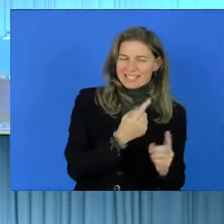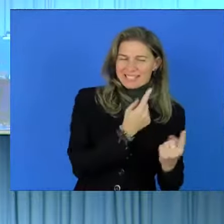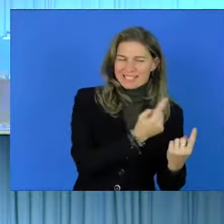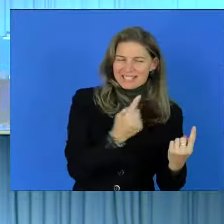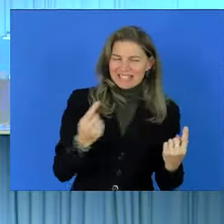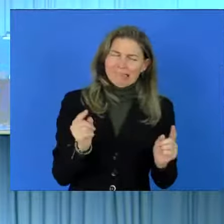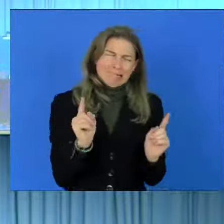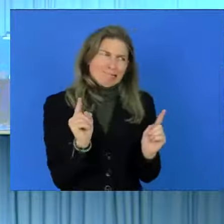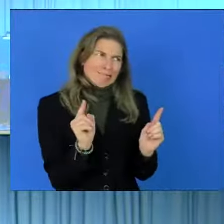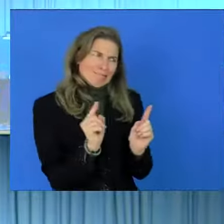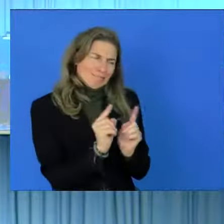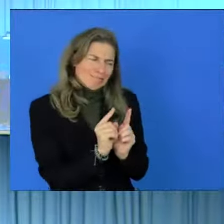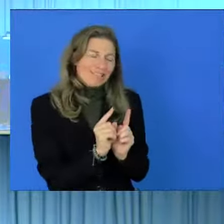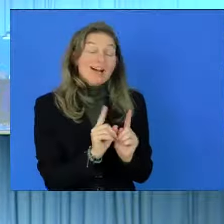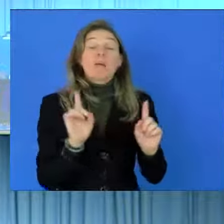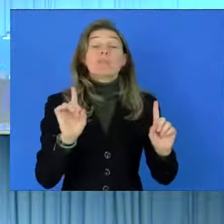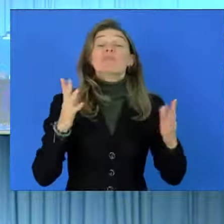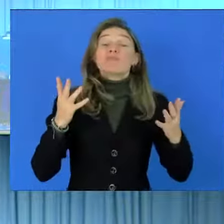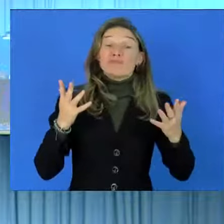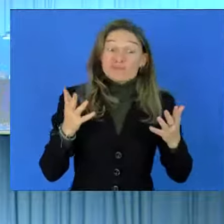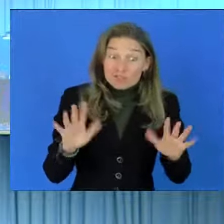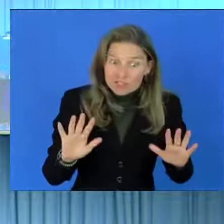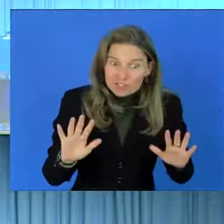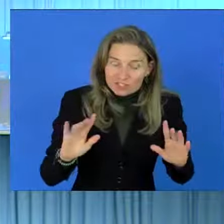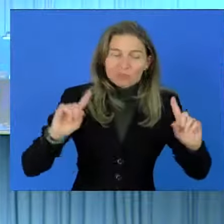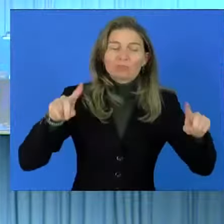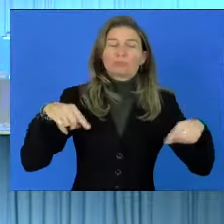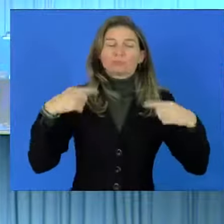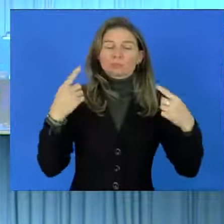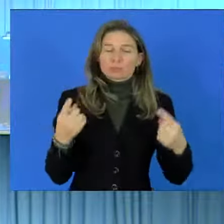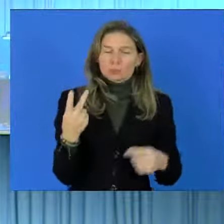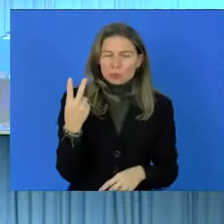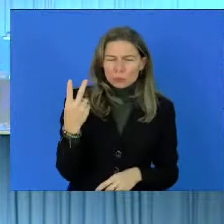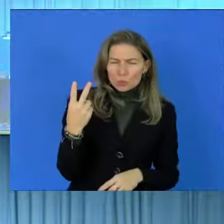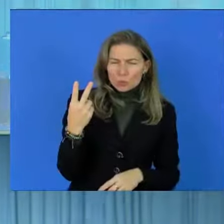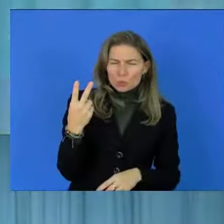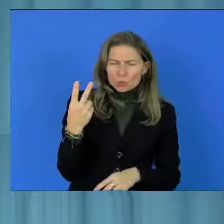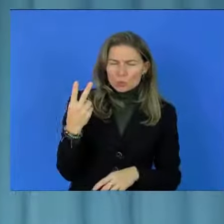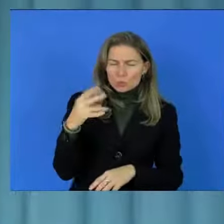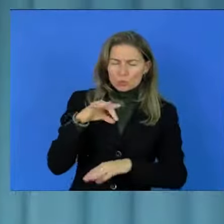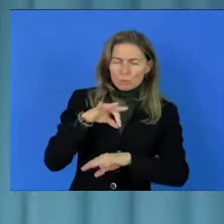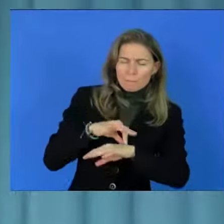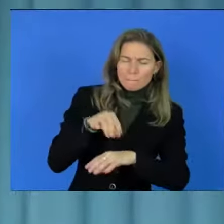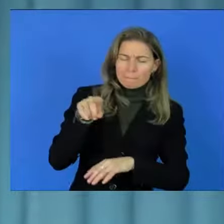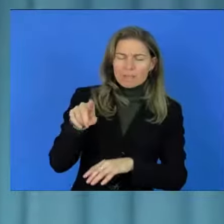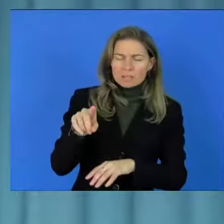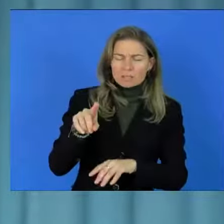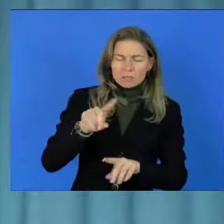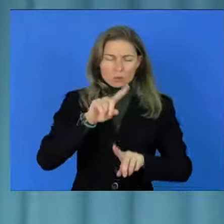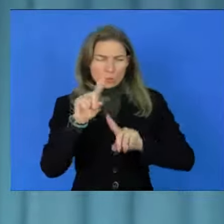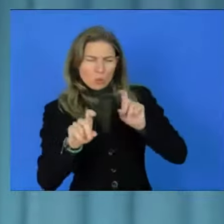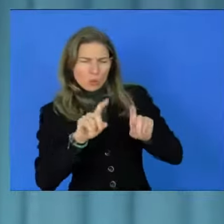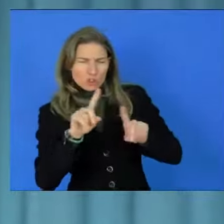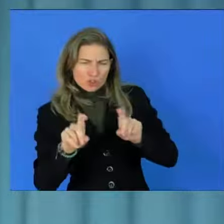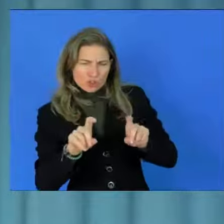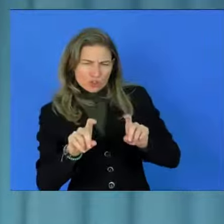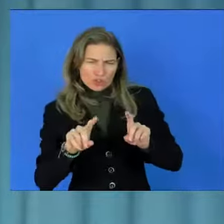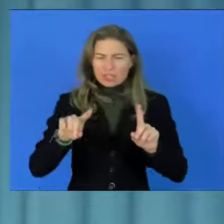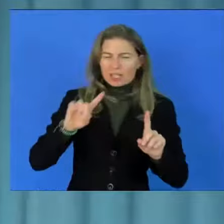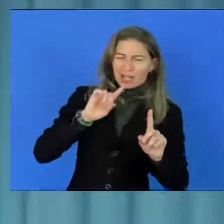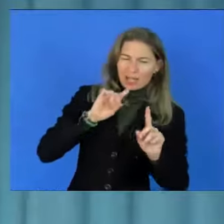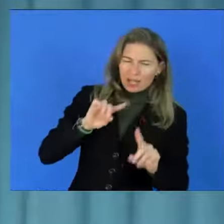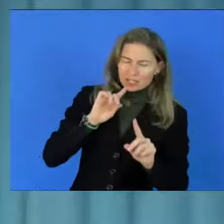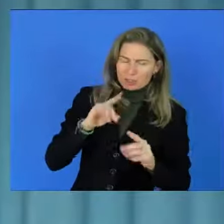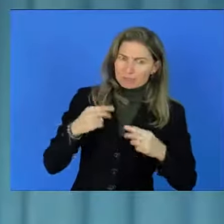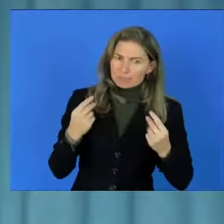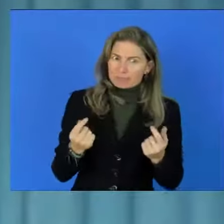have direct feedback of 2 minutes, questions and answers for each, so that you don't have to wait so long for your questions. I will take